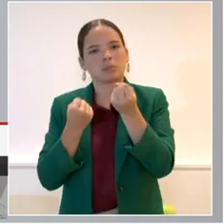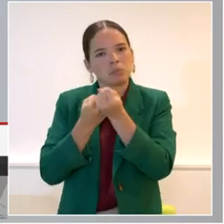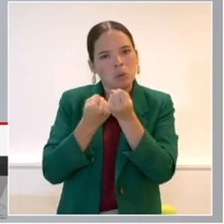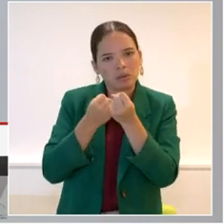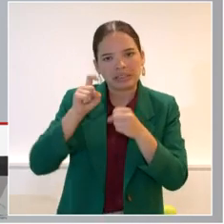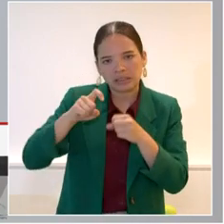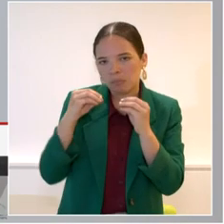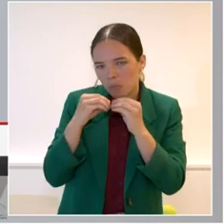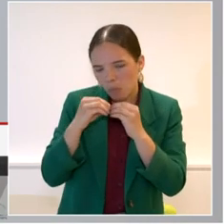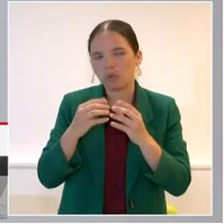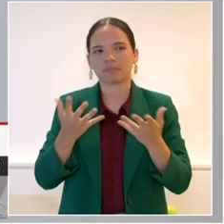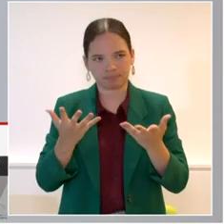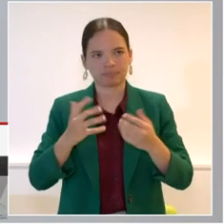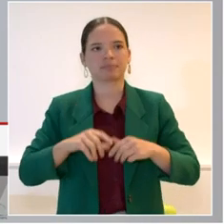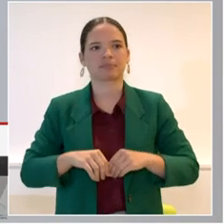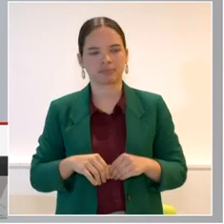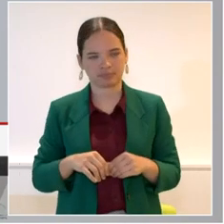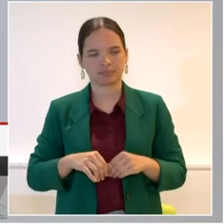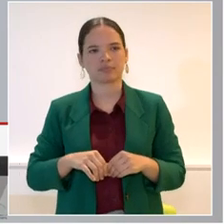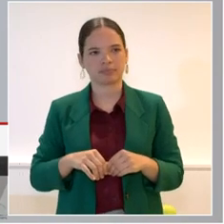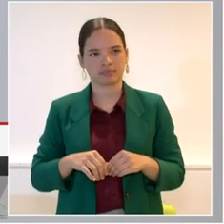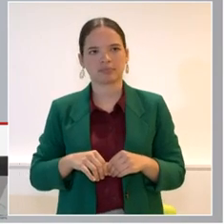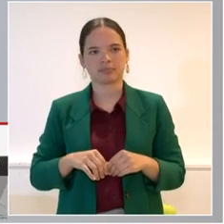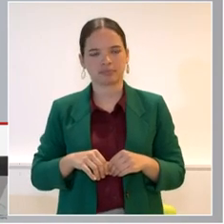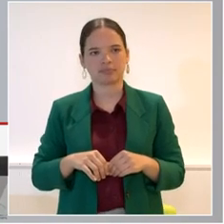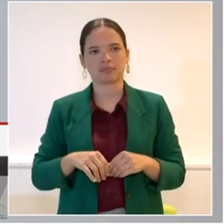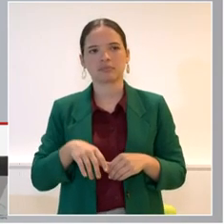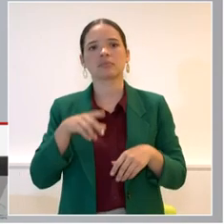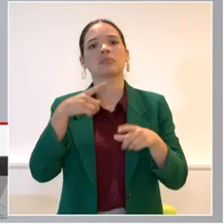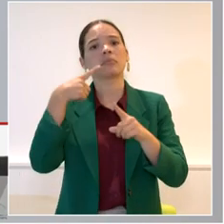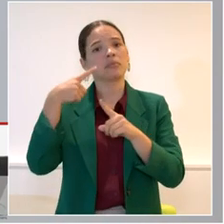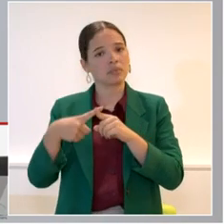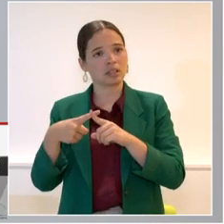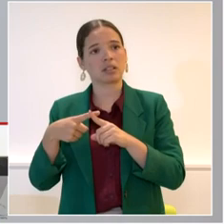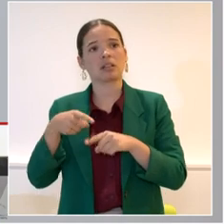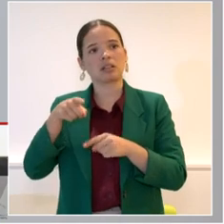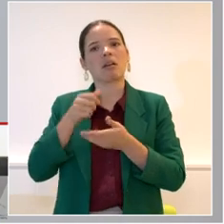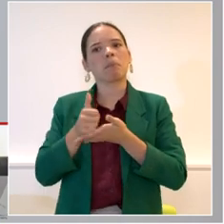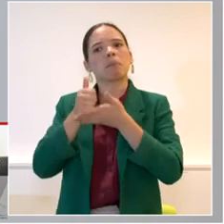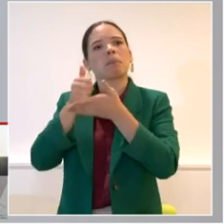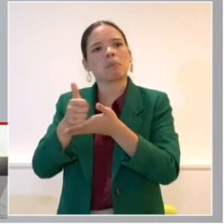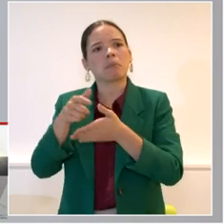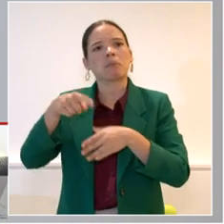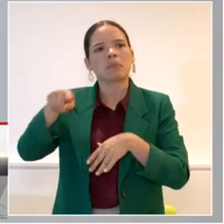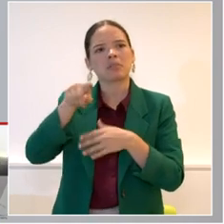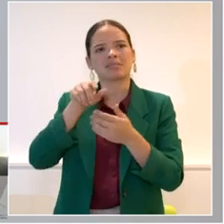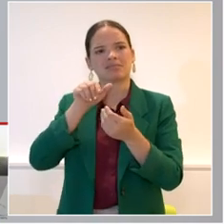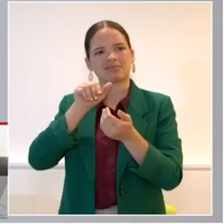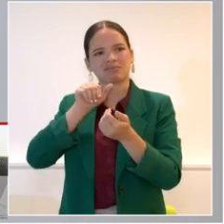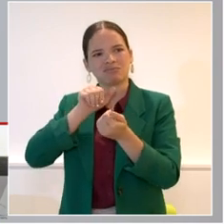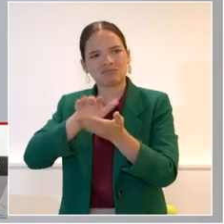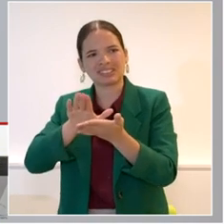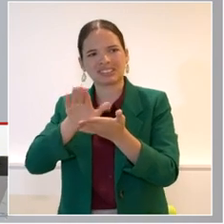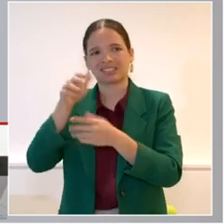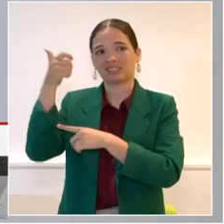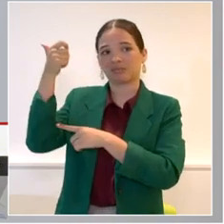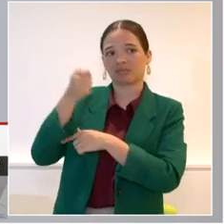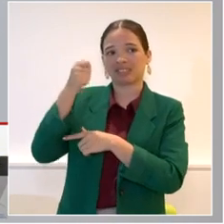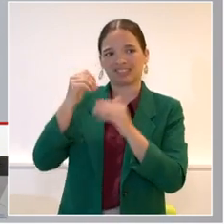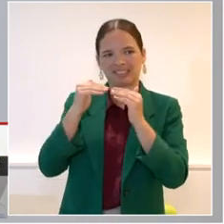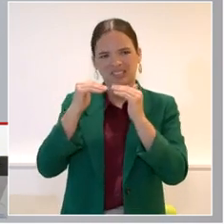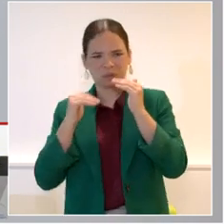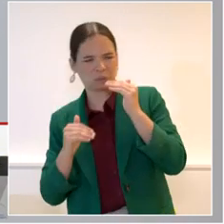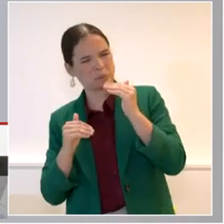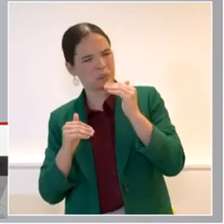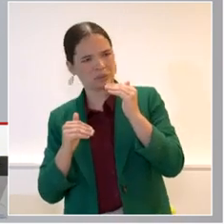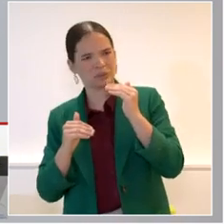addresses what some of you have heard called the benefits cliff. And what this means is that when people who are enrolled